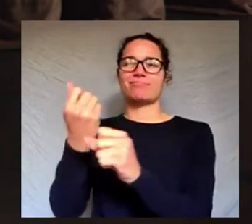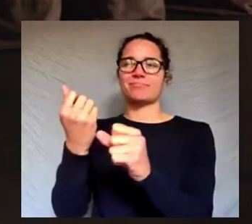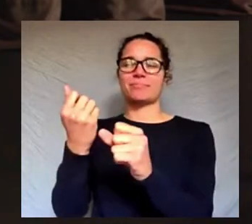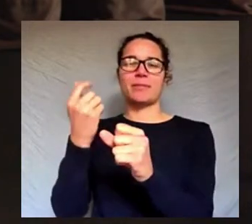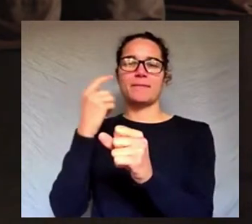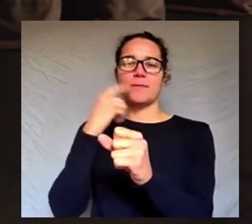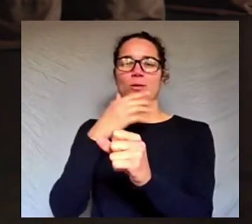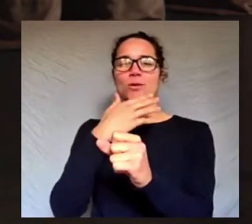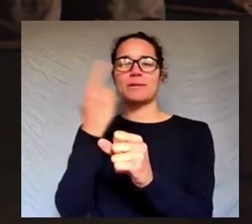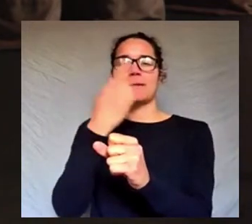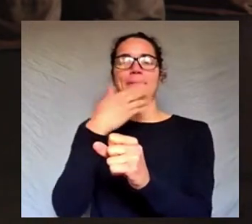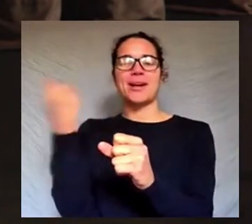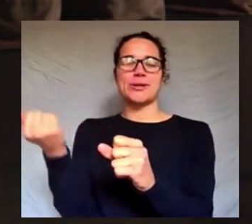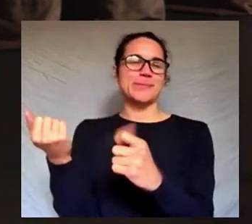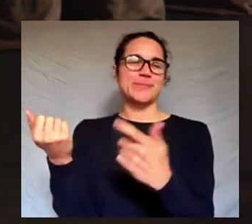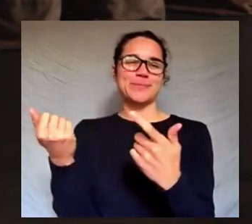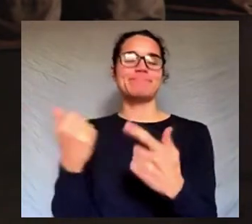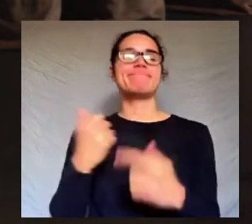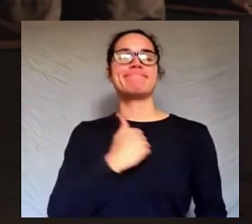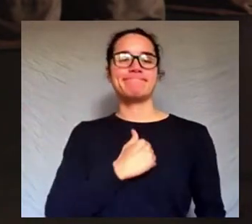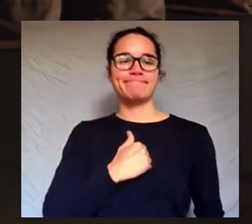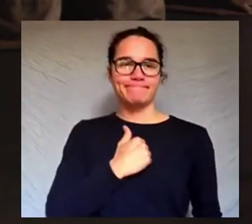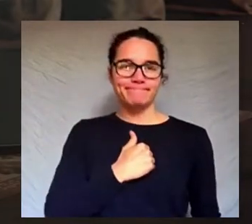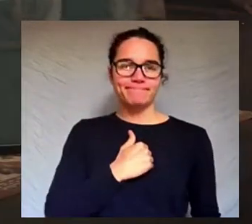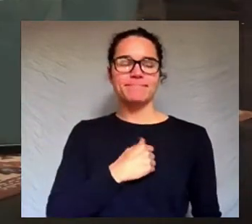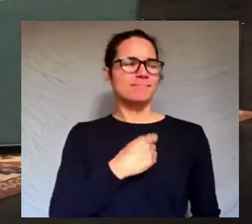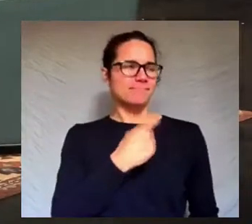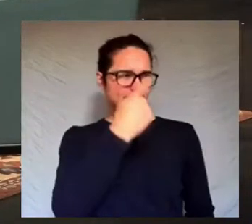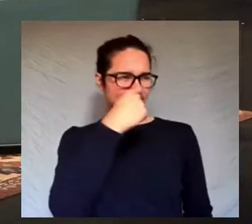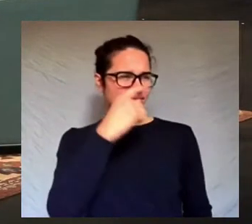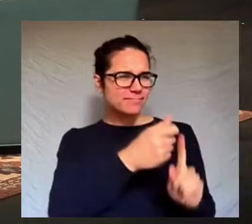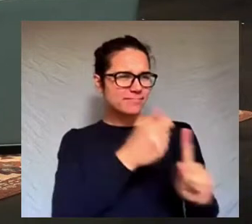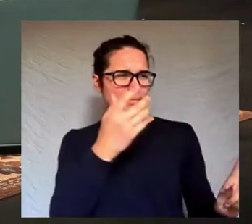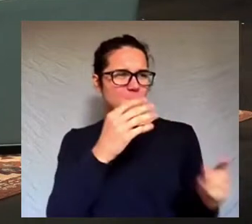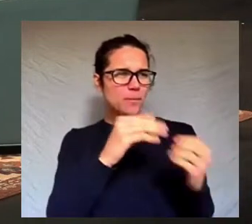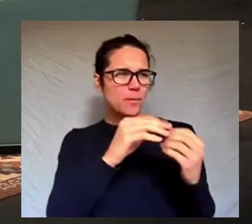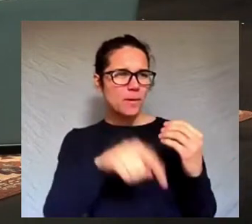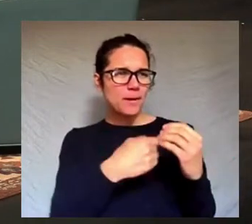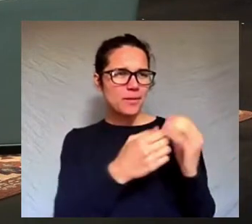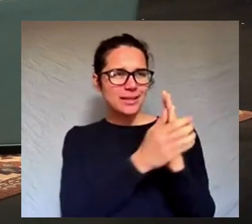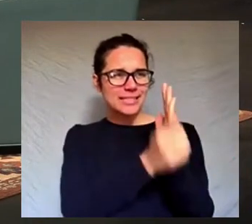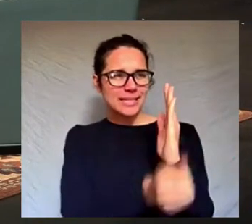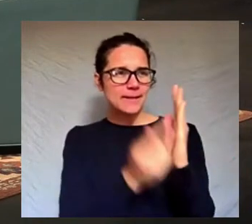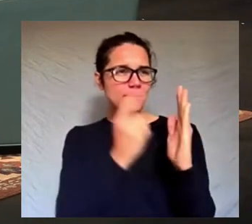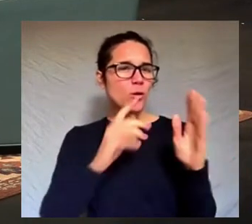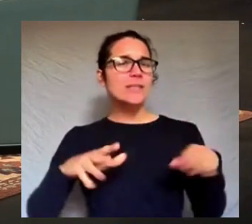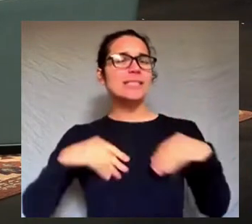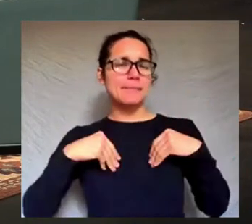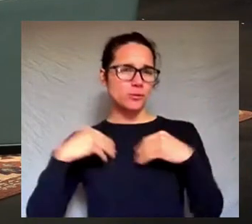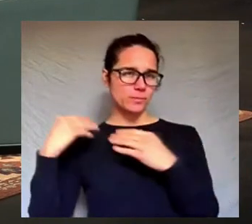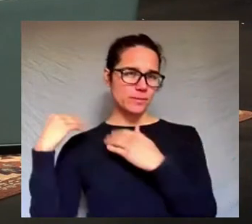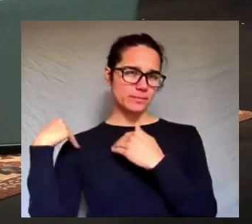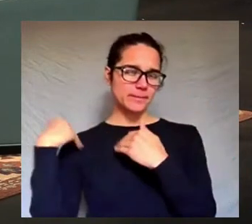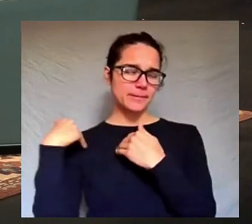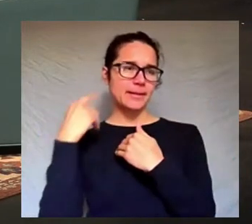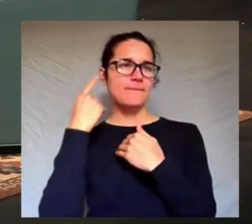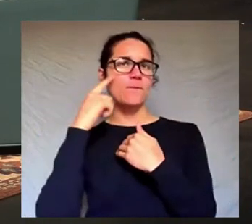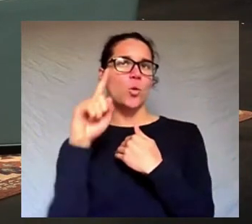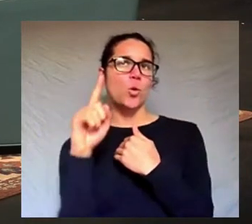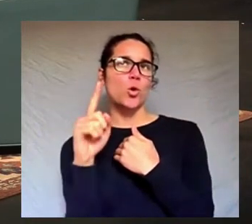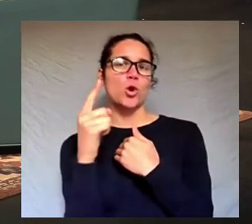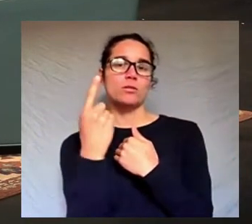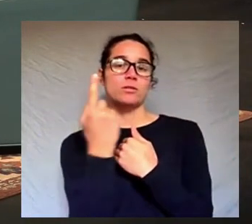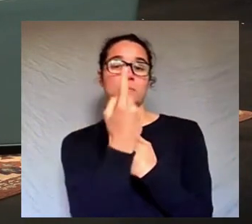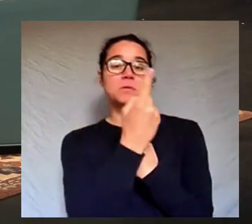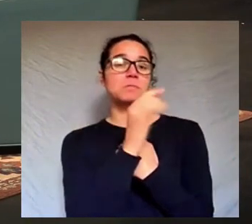about your thinking about that, that skill of taking responsibility for one's own